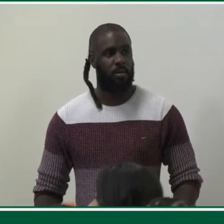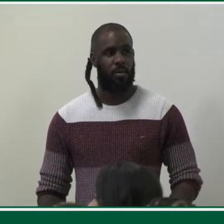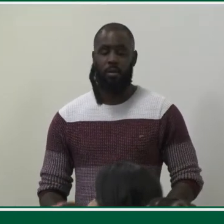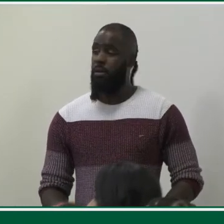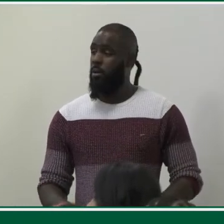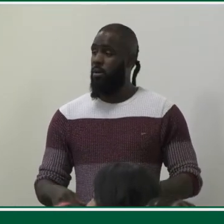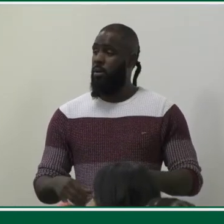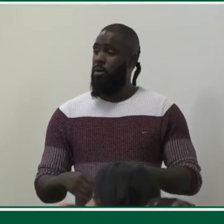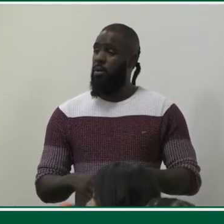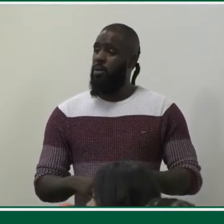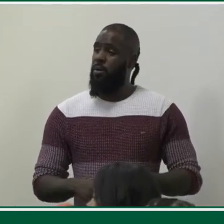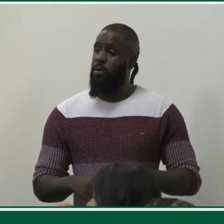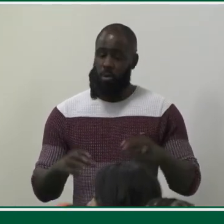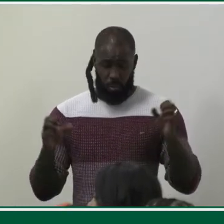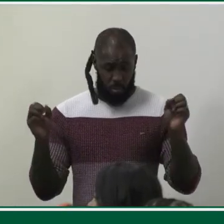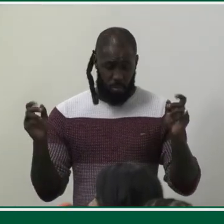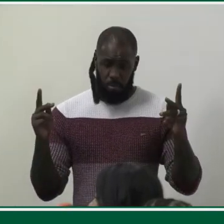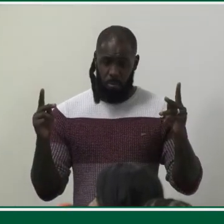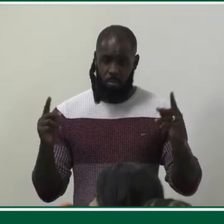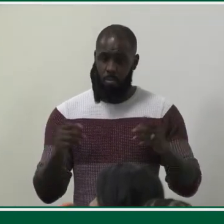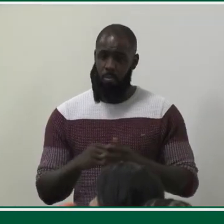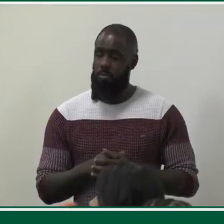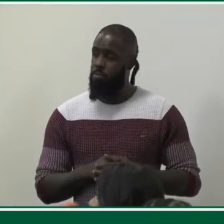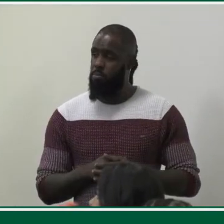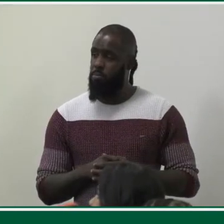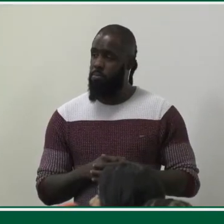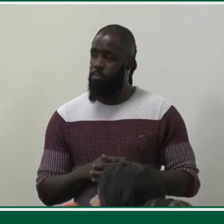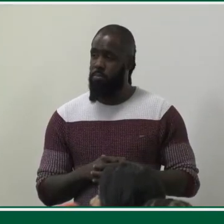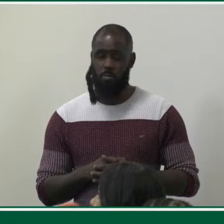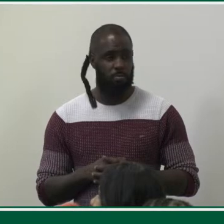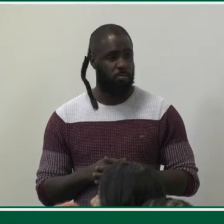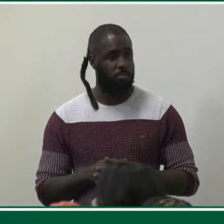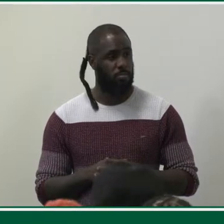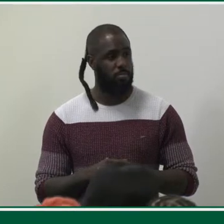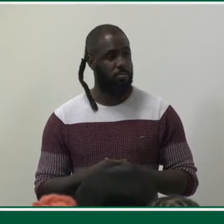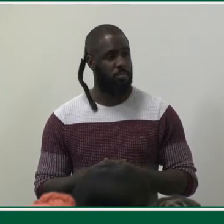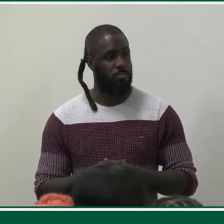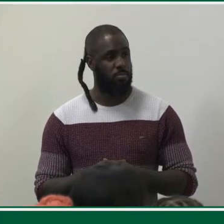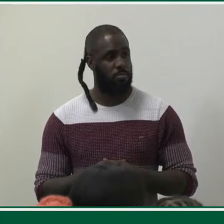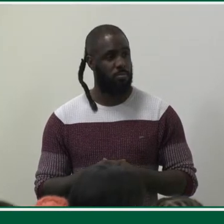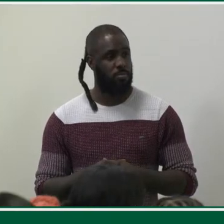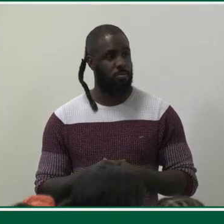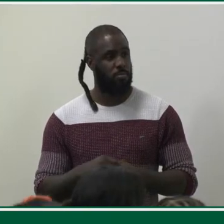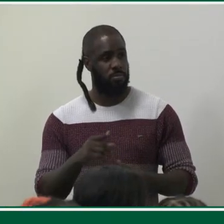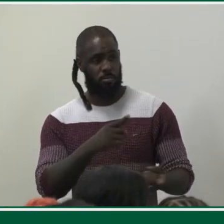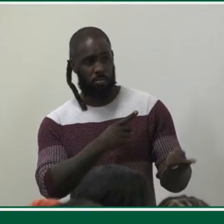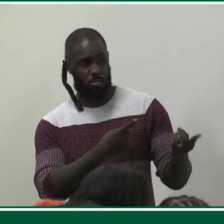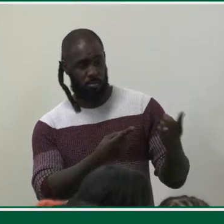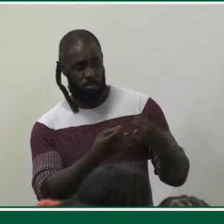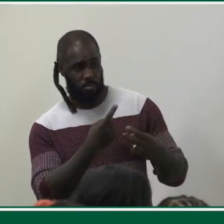All right. Well, with that, we're going to, yes, you have a question.